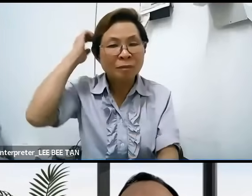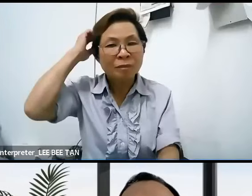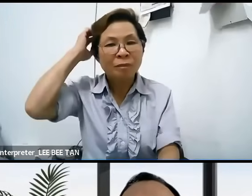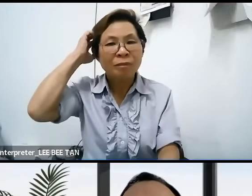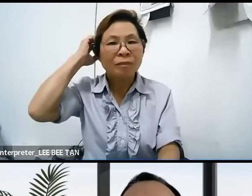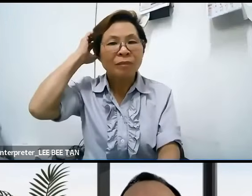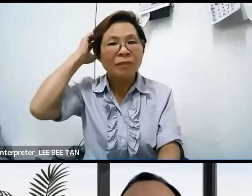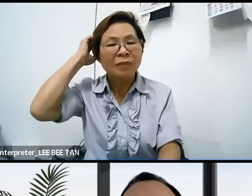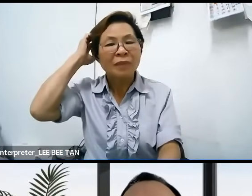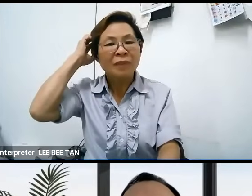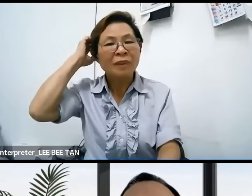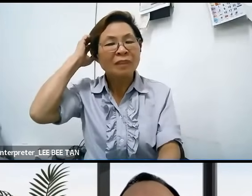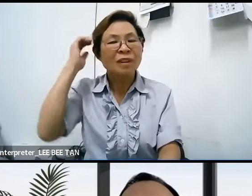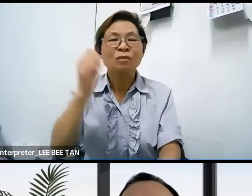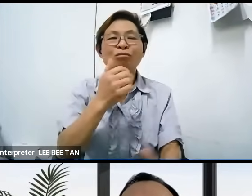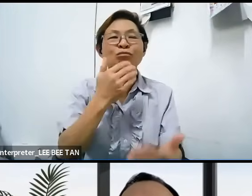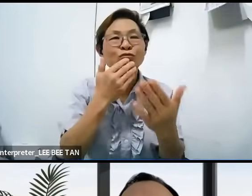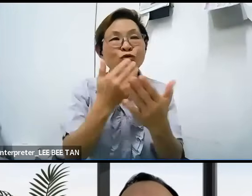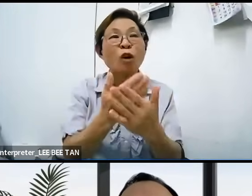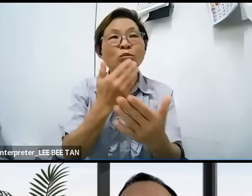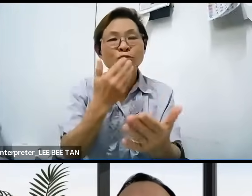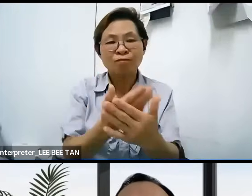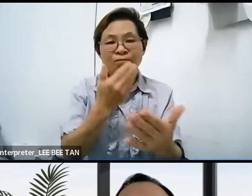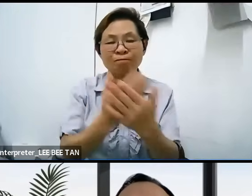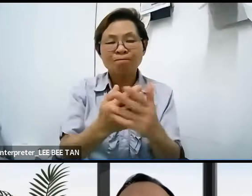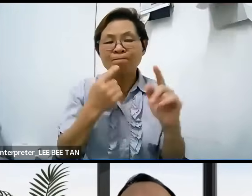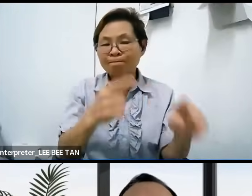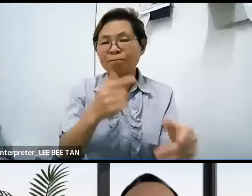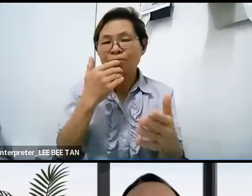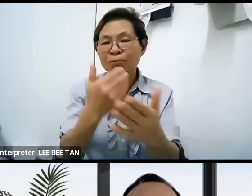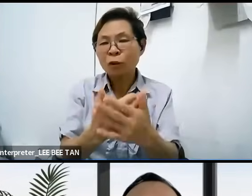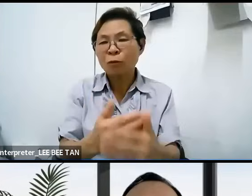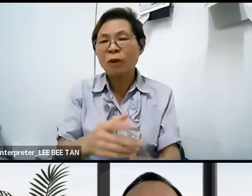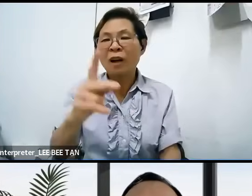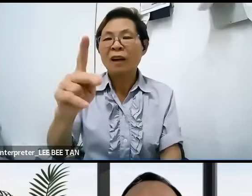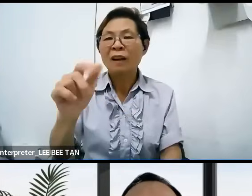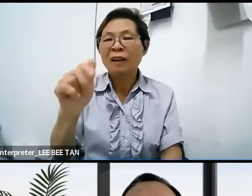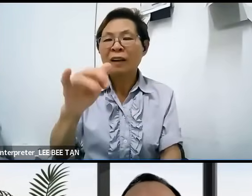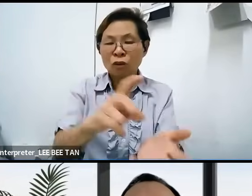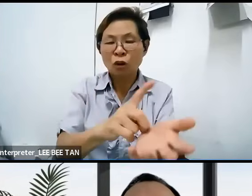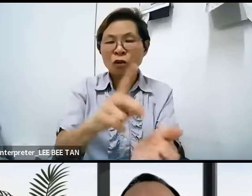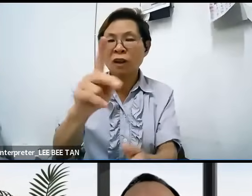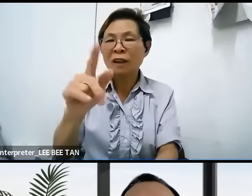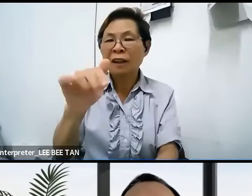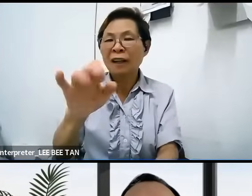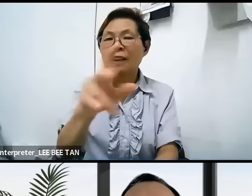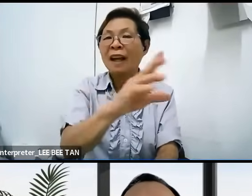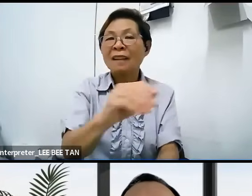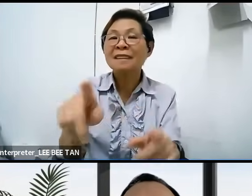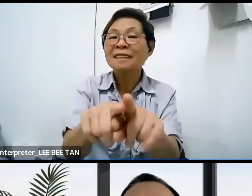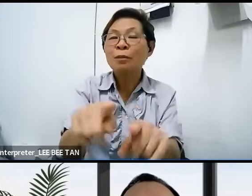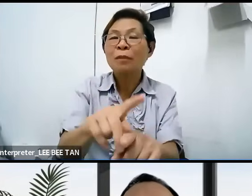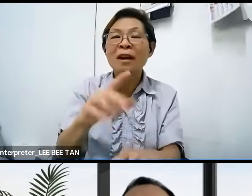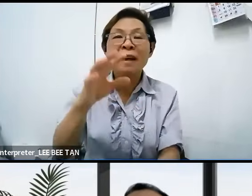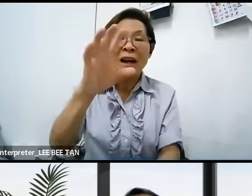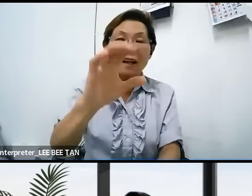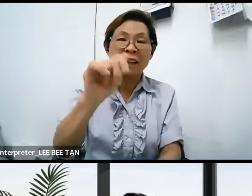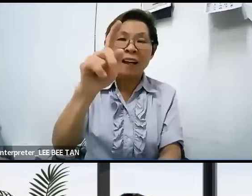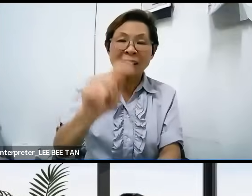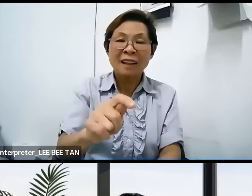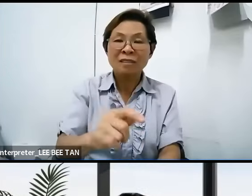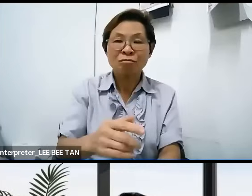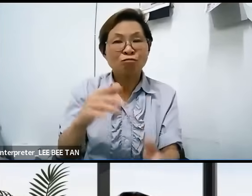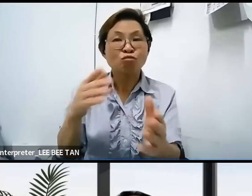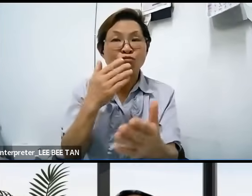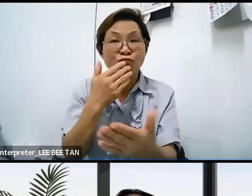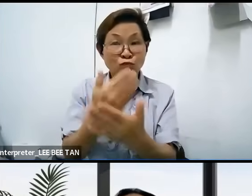Well said there, Dr. Kanit. Of course, Miss Catherine as well. To both our knowledgeable